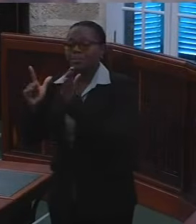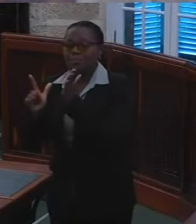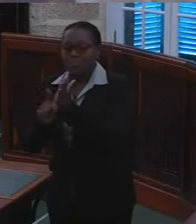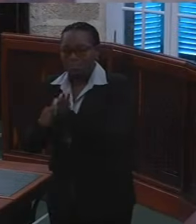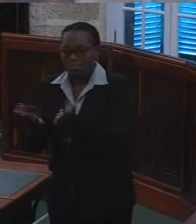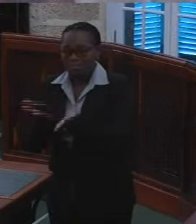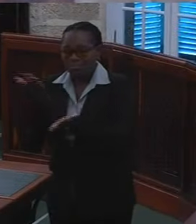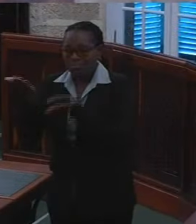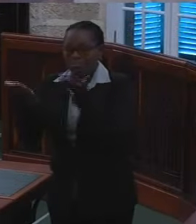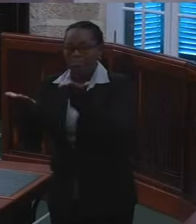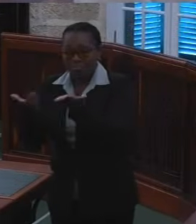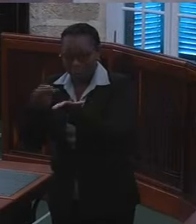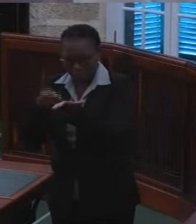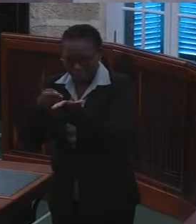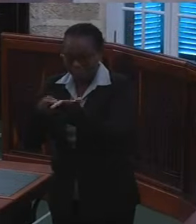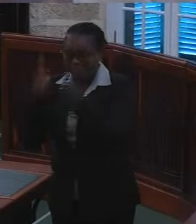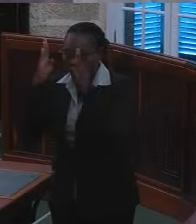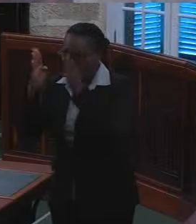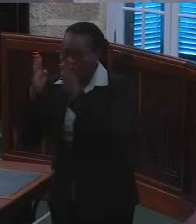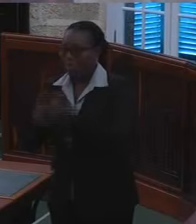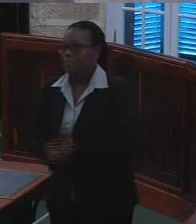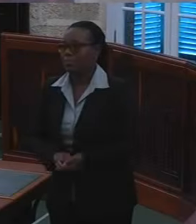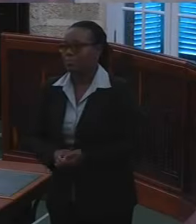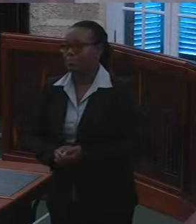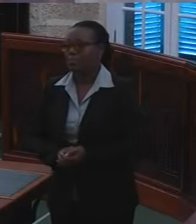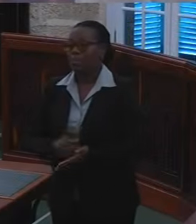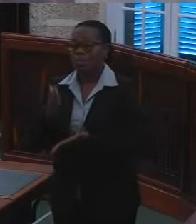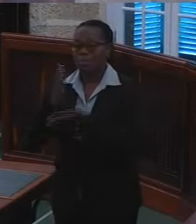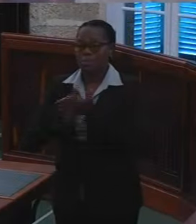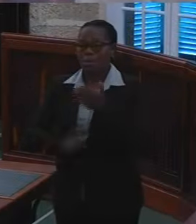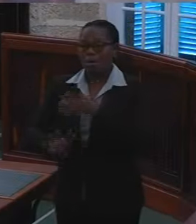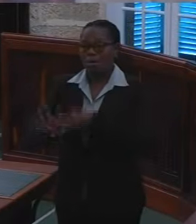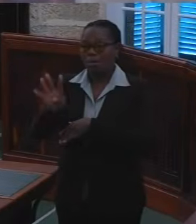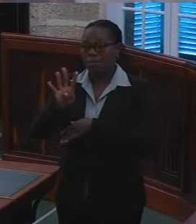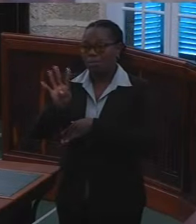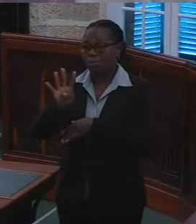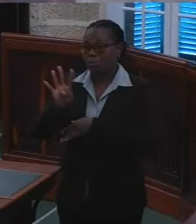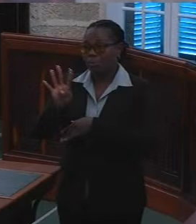says, if you read part 4,